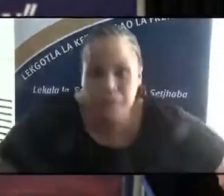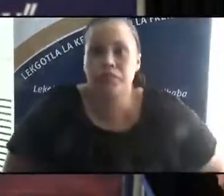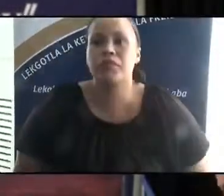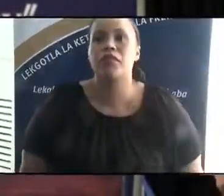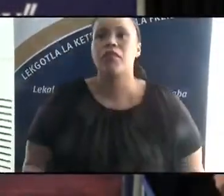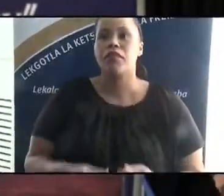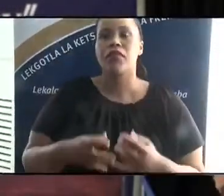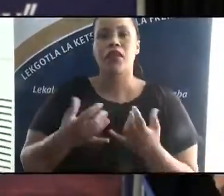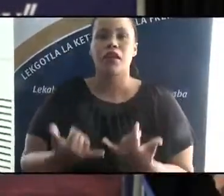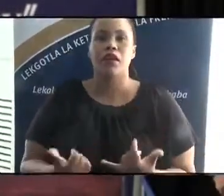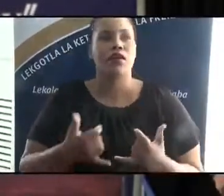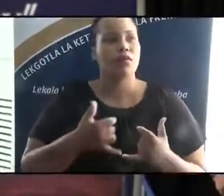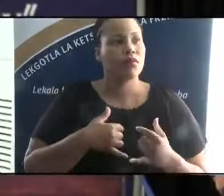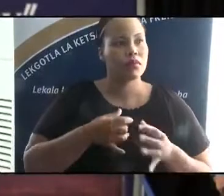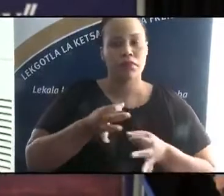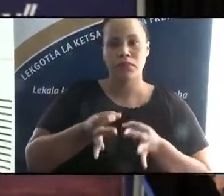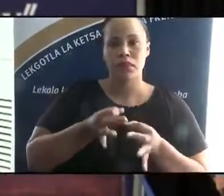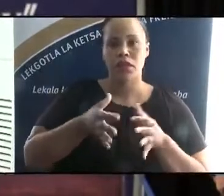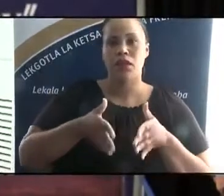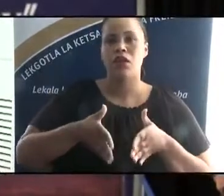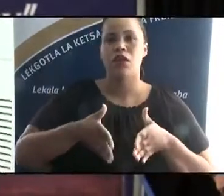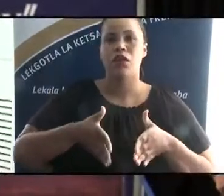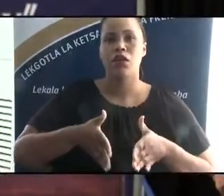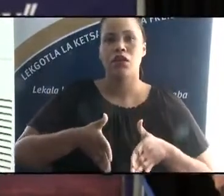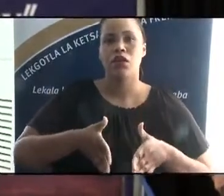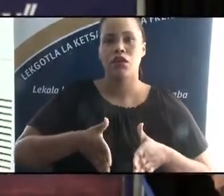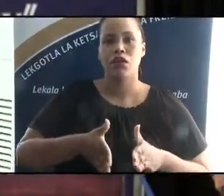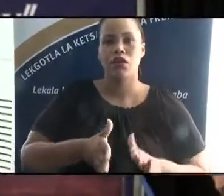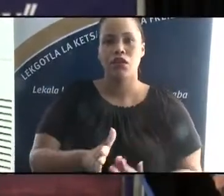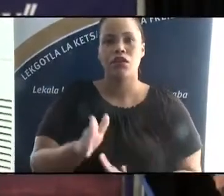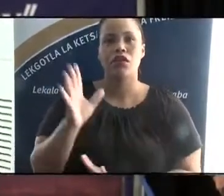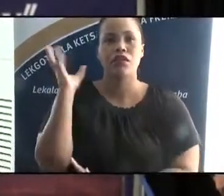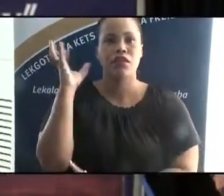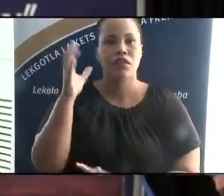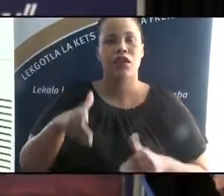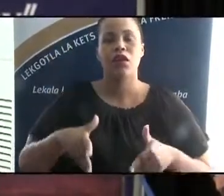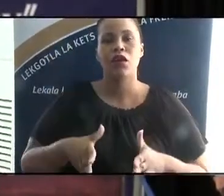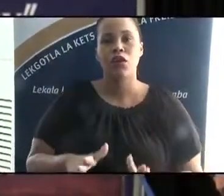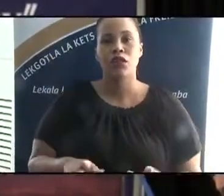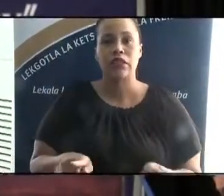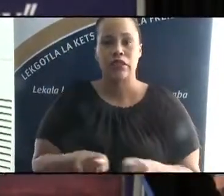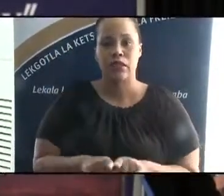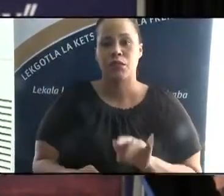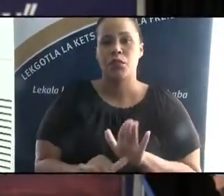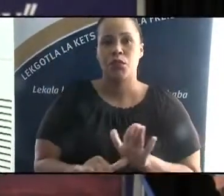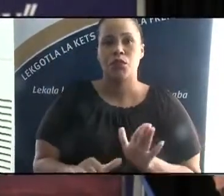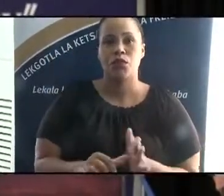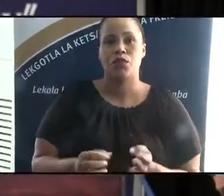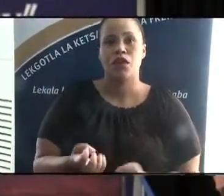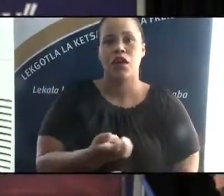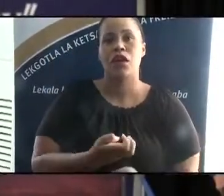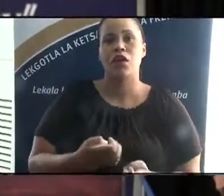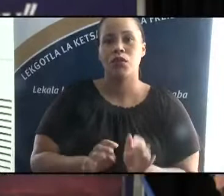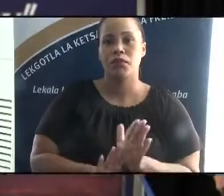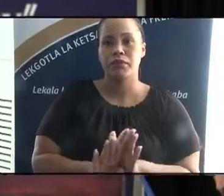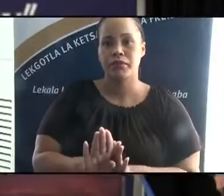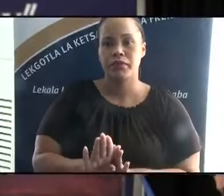address the road infrastructure in our province, and it's also critical to economic growth. We have the